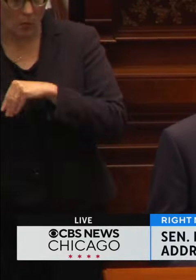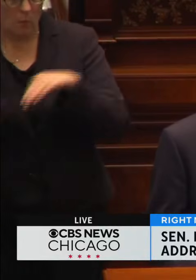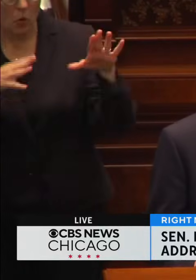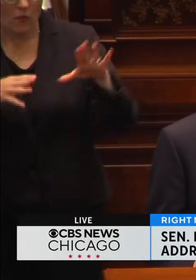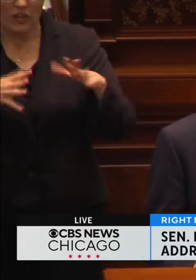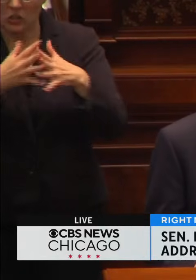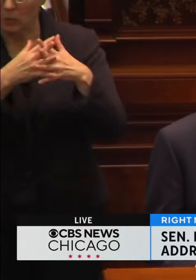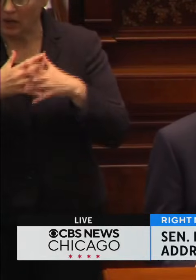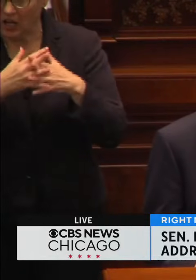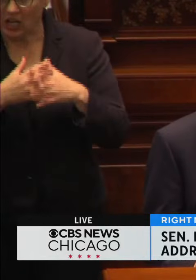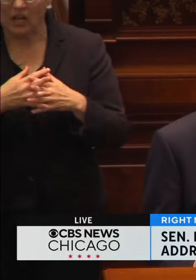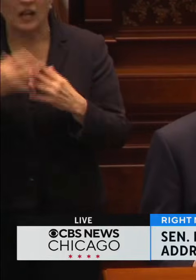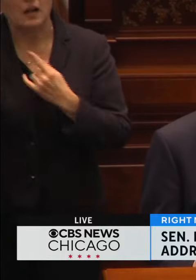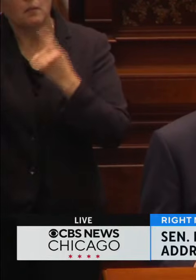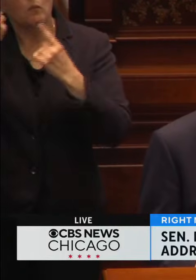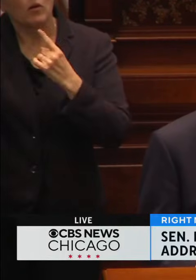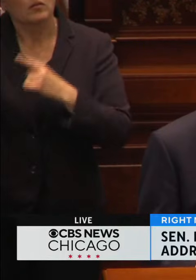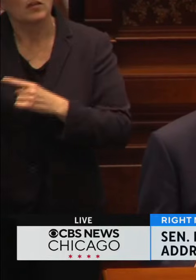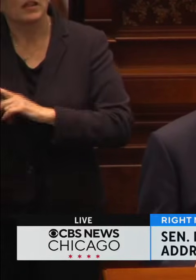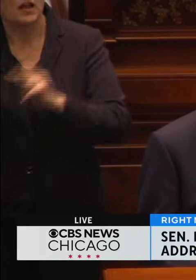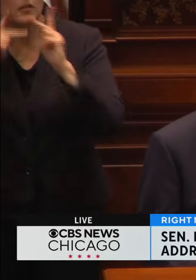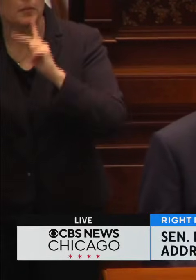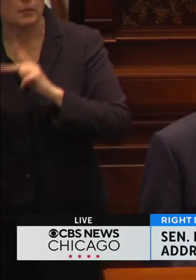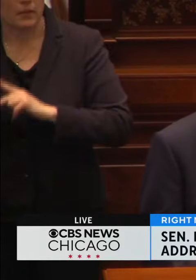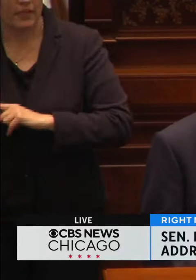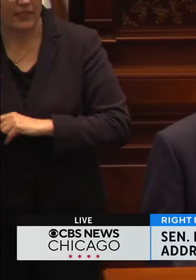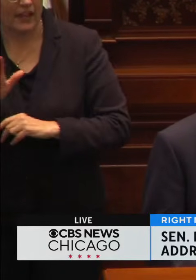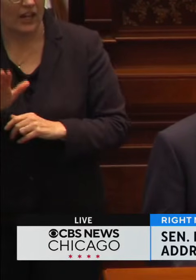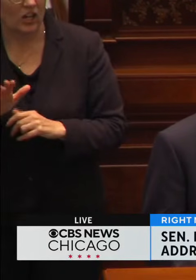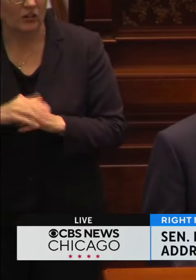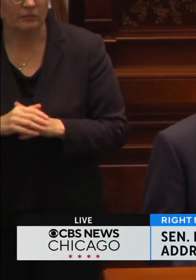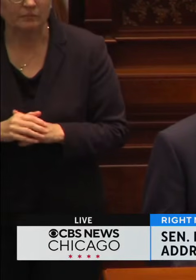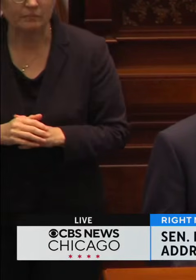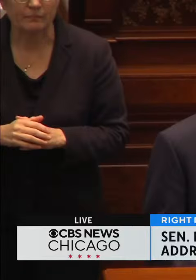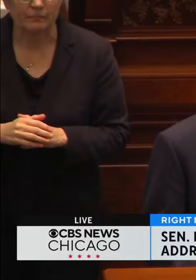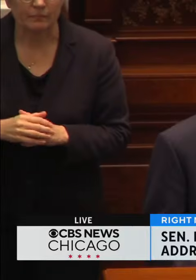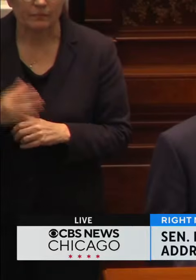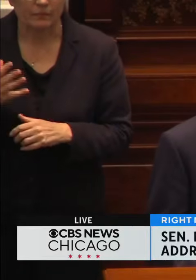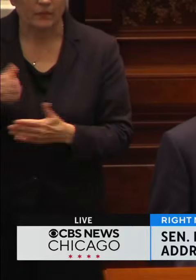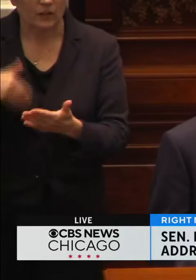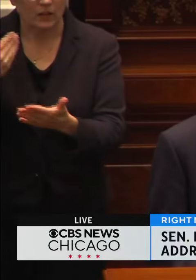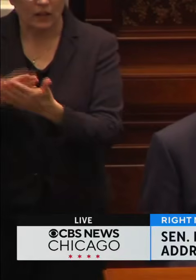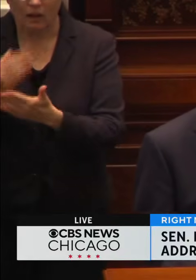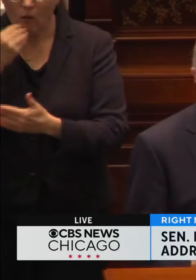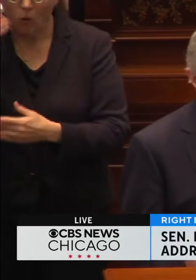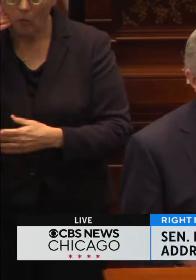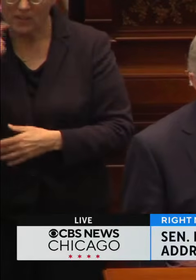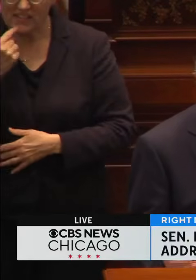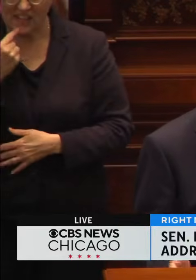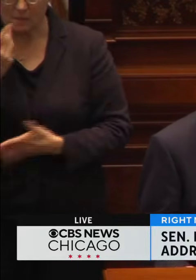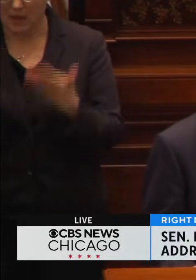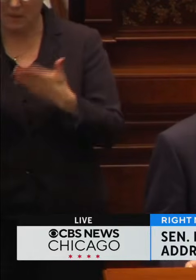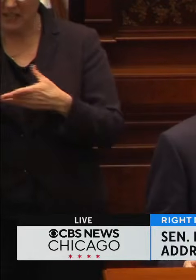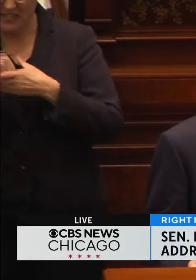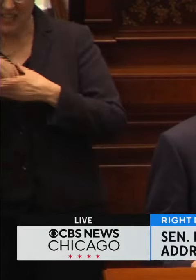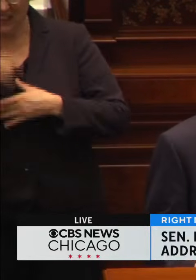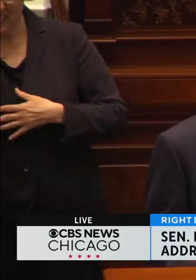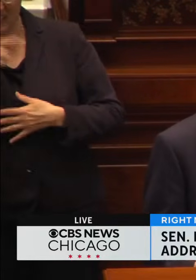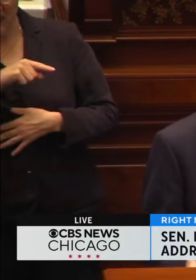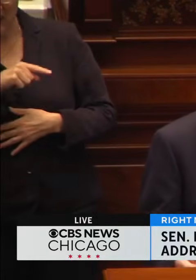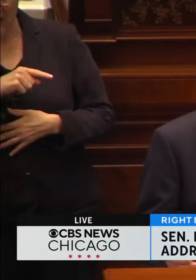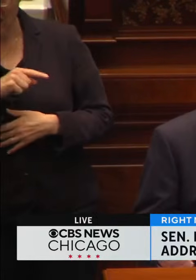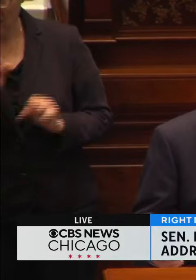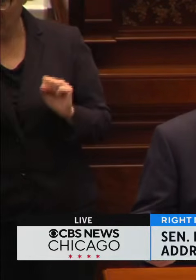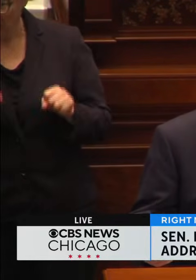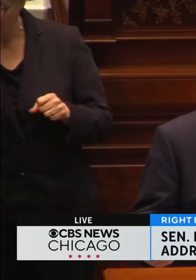those who were at the meeting, as they went home from that gathering, said to one another, can you believe this? Can